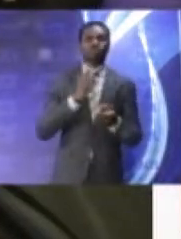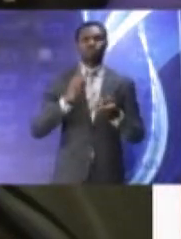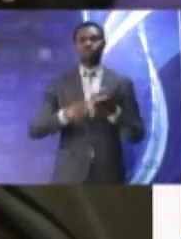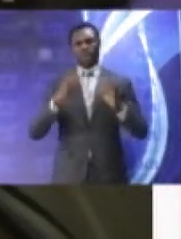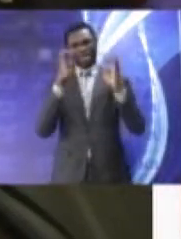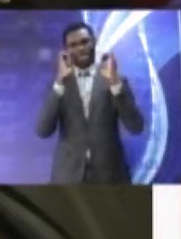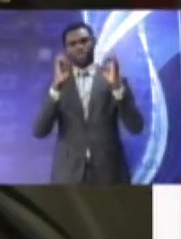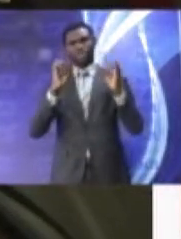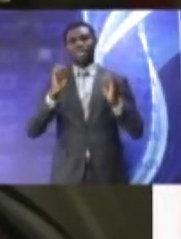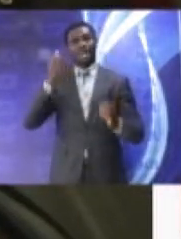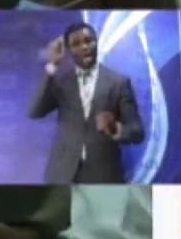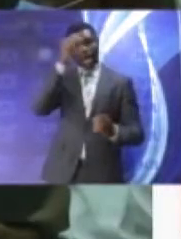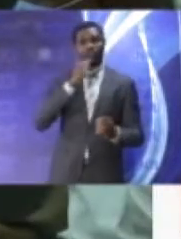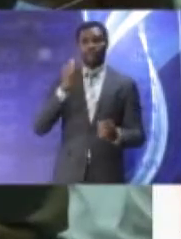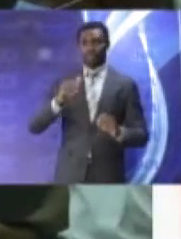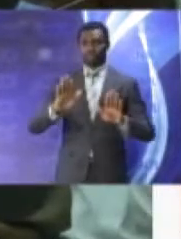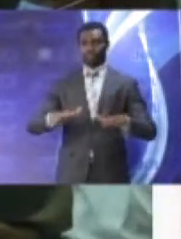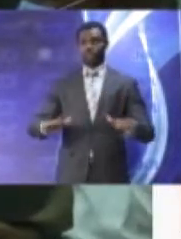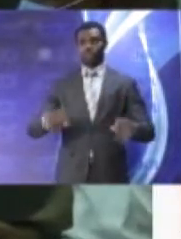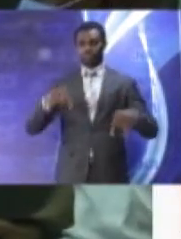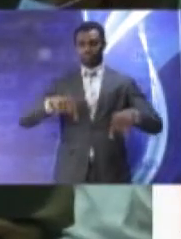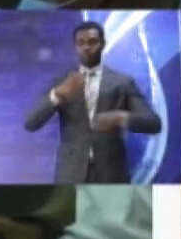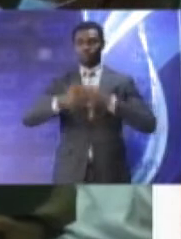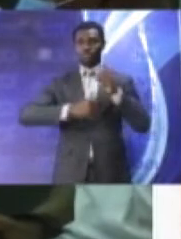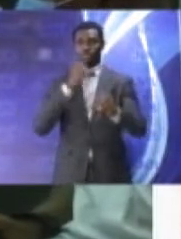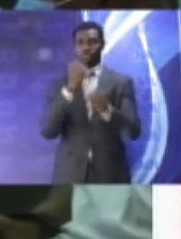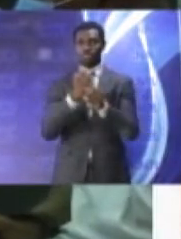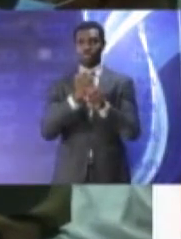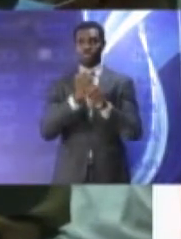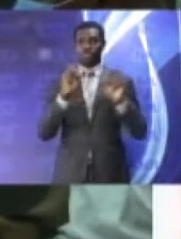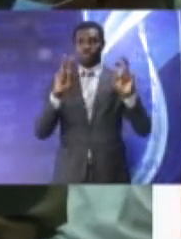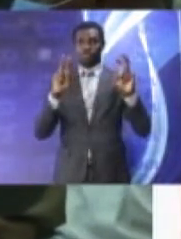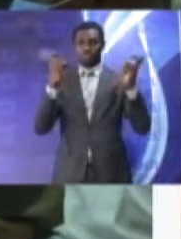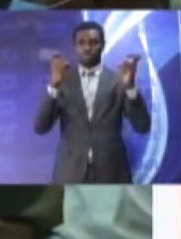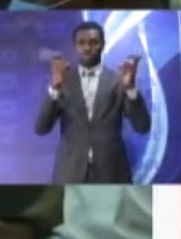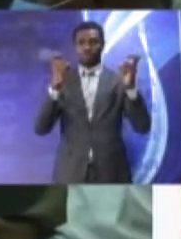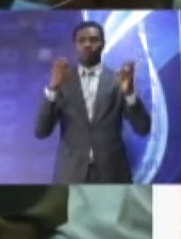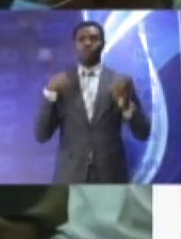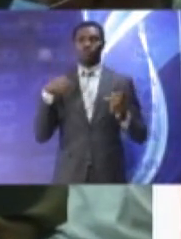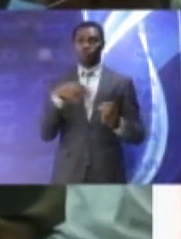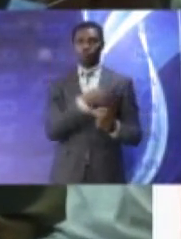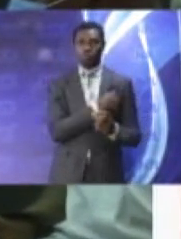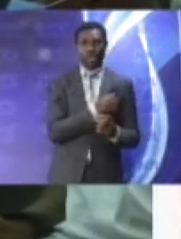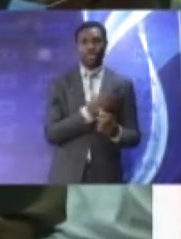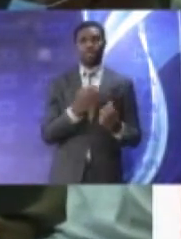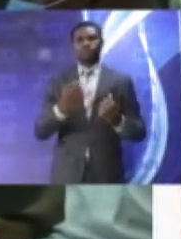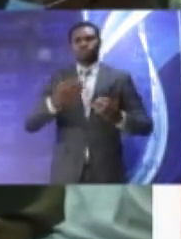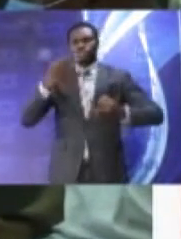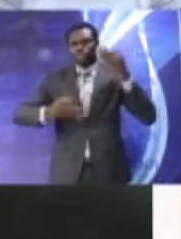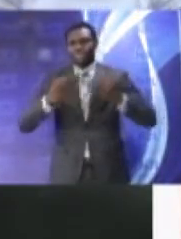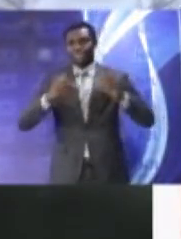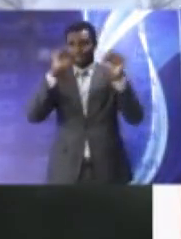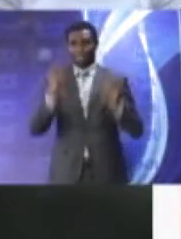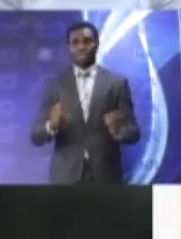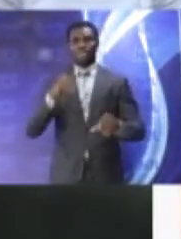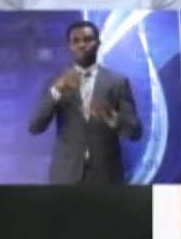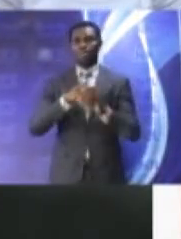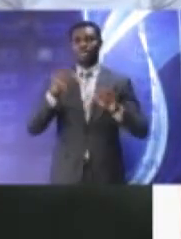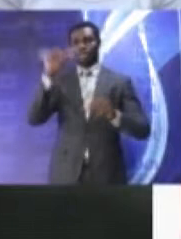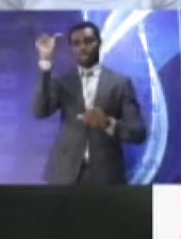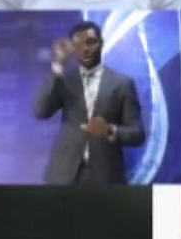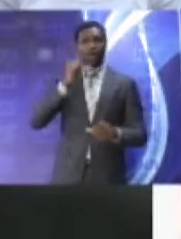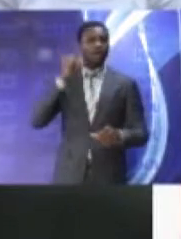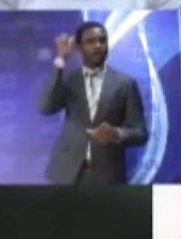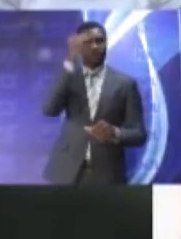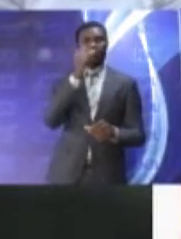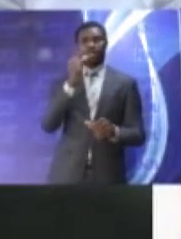children. This year's theme, Access to a Child-Friendly Justice System in Africa, is a renewed commitment of the